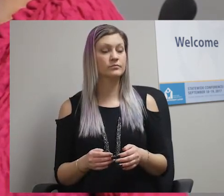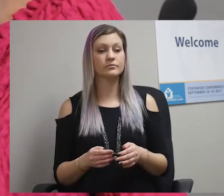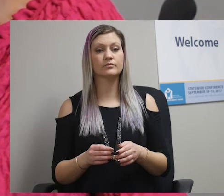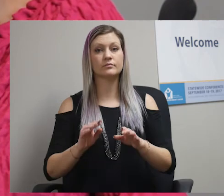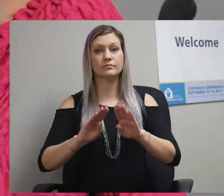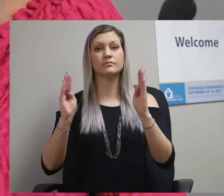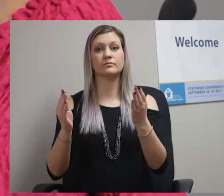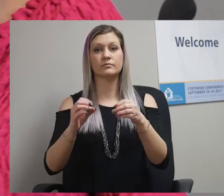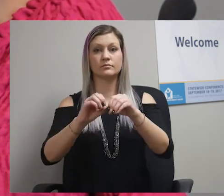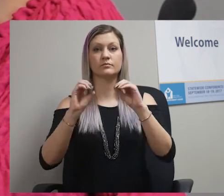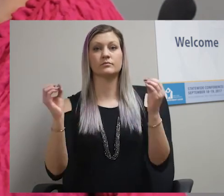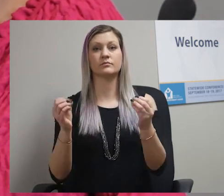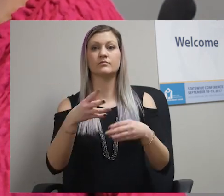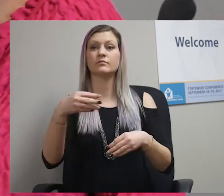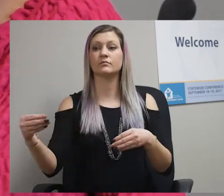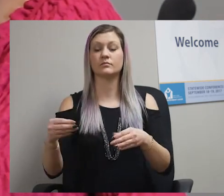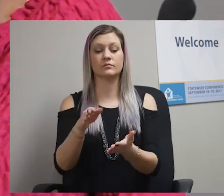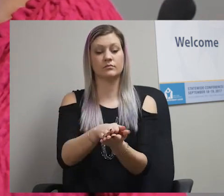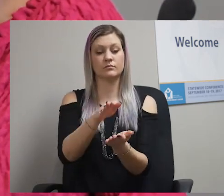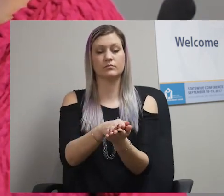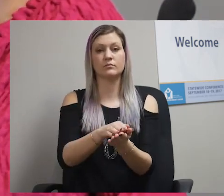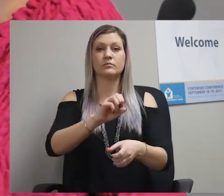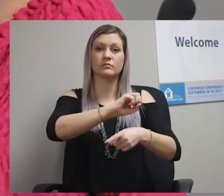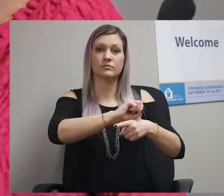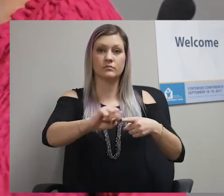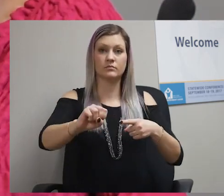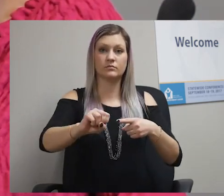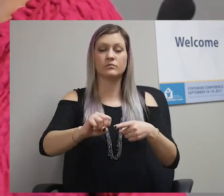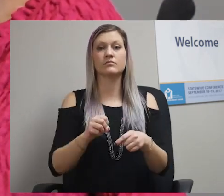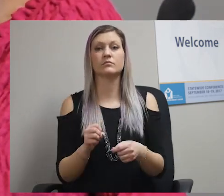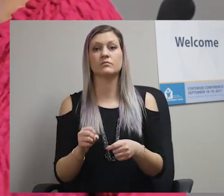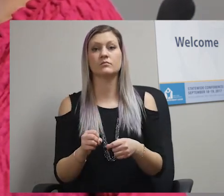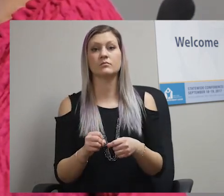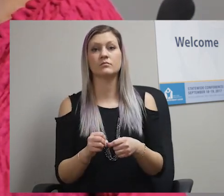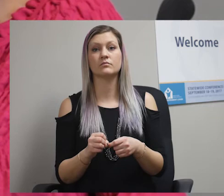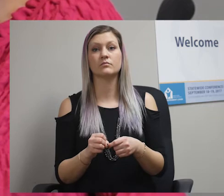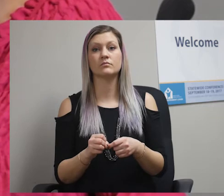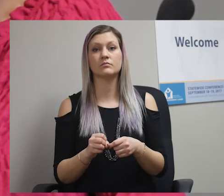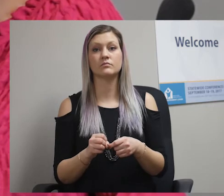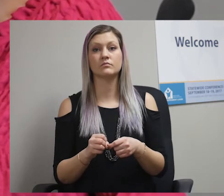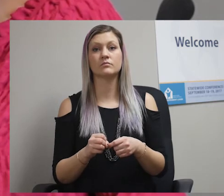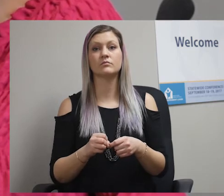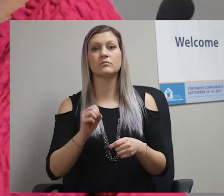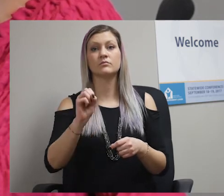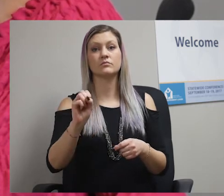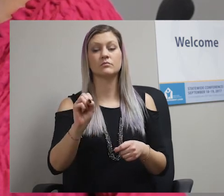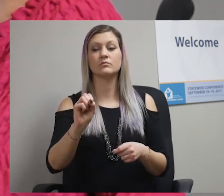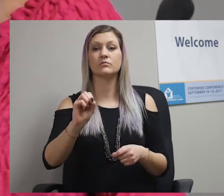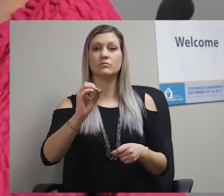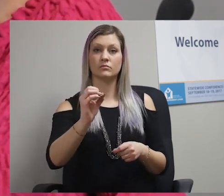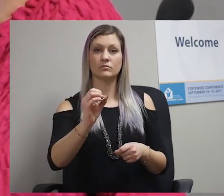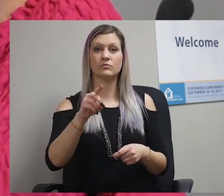Businesses and offices and schools have fire drills, and they have drills for other emergencies. It's a good idea